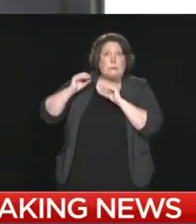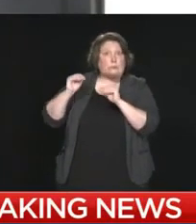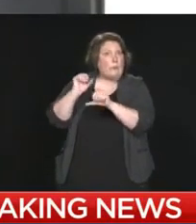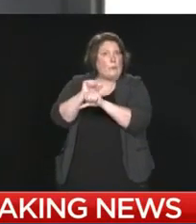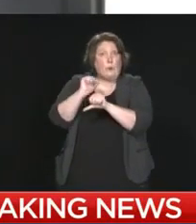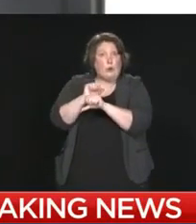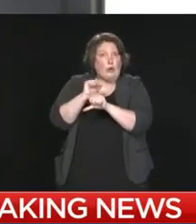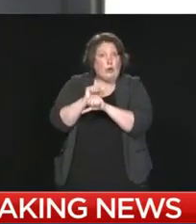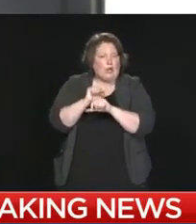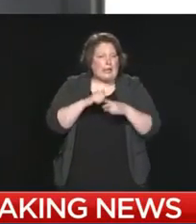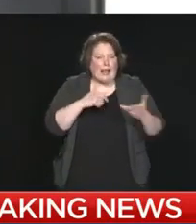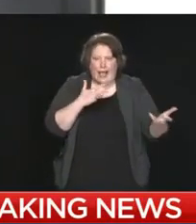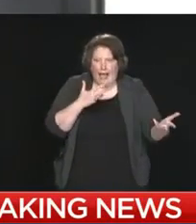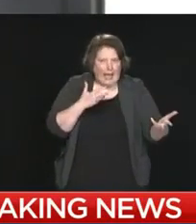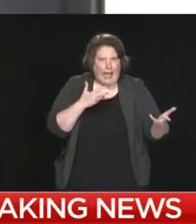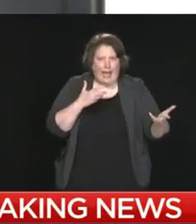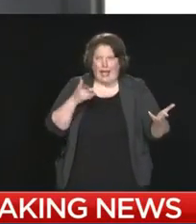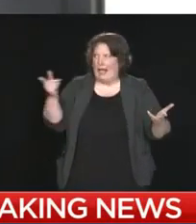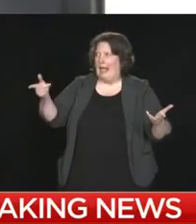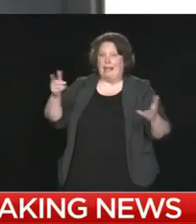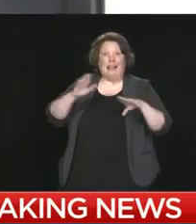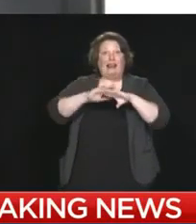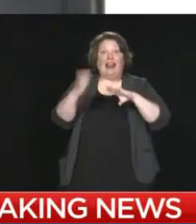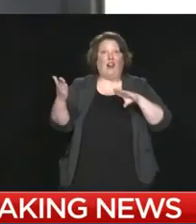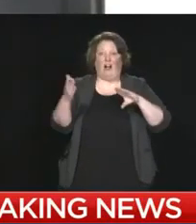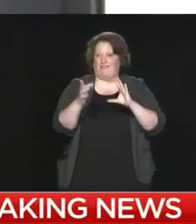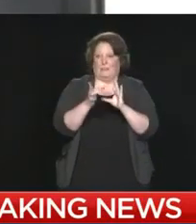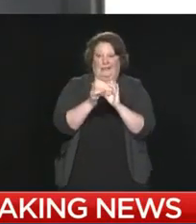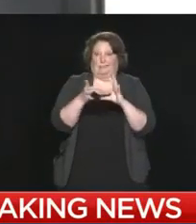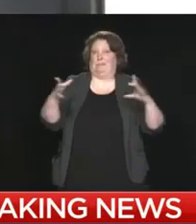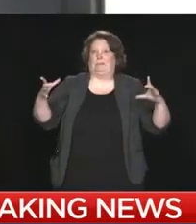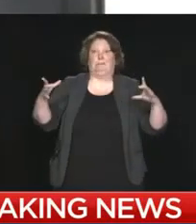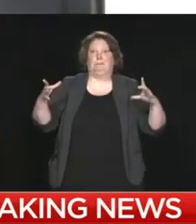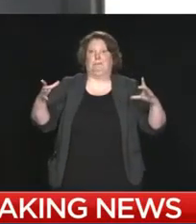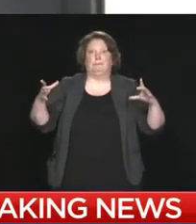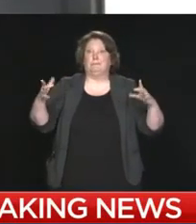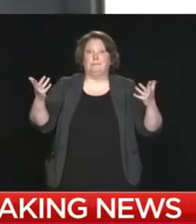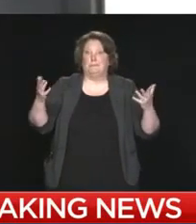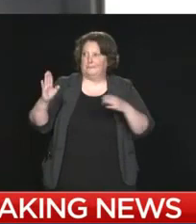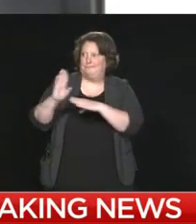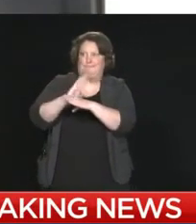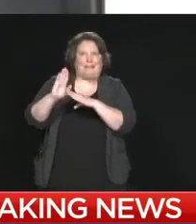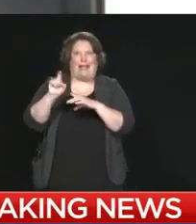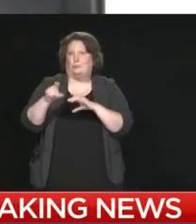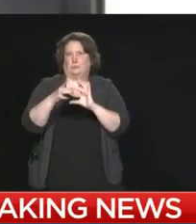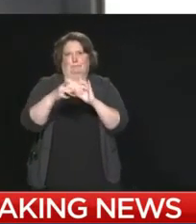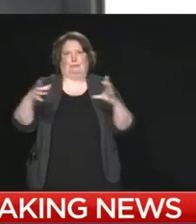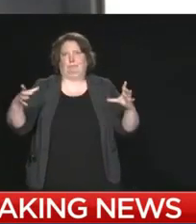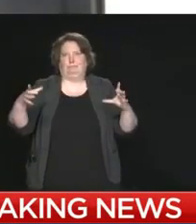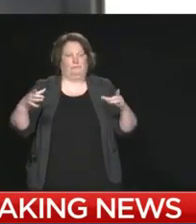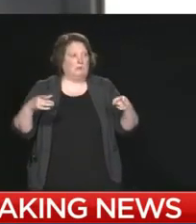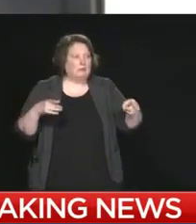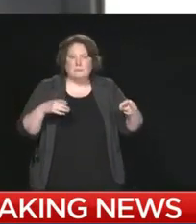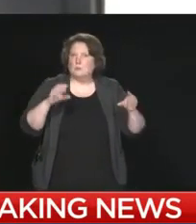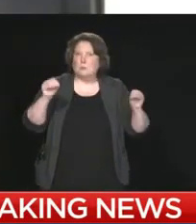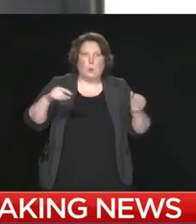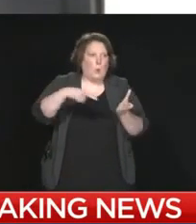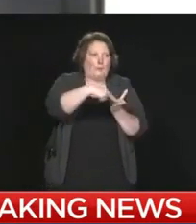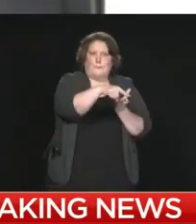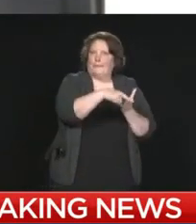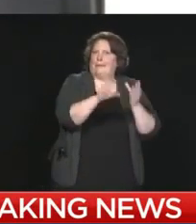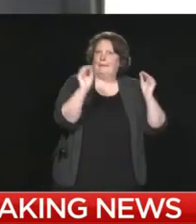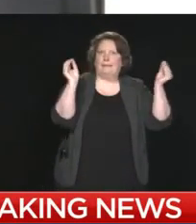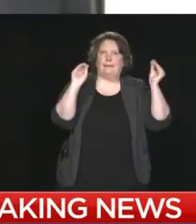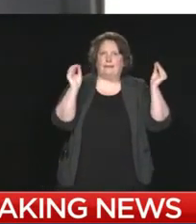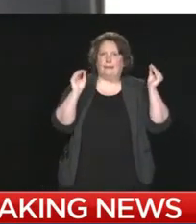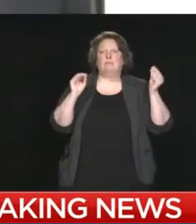no longer had a link with their workplace. Millions of people no longer received their paycheck, and we needed for